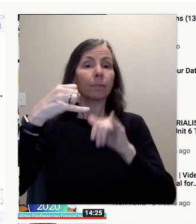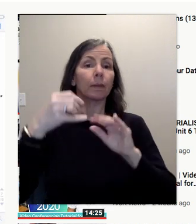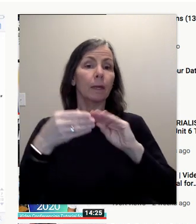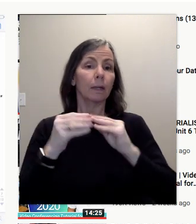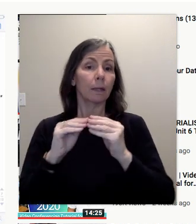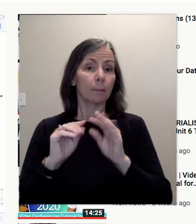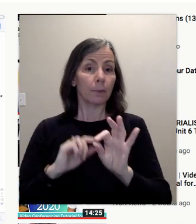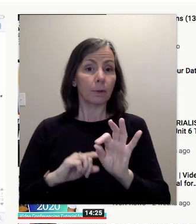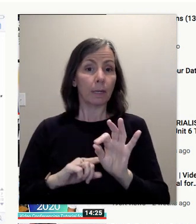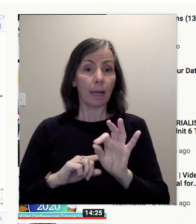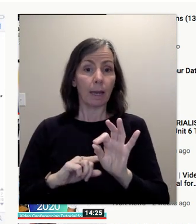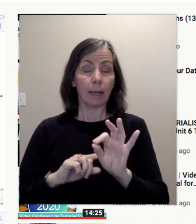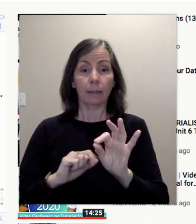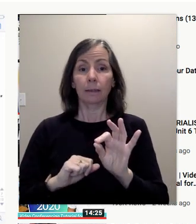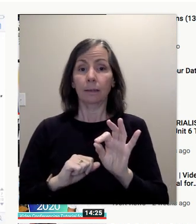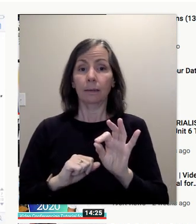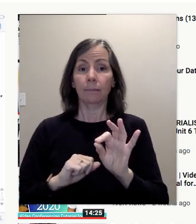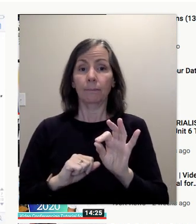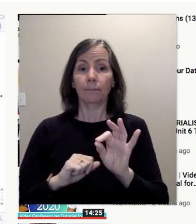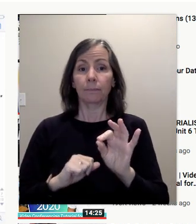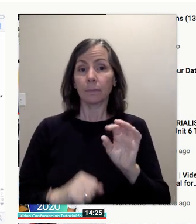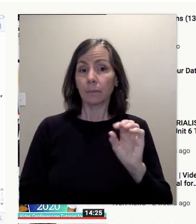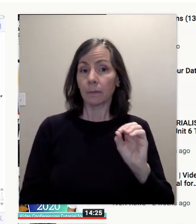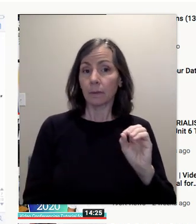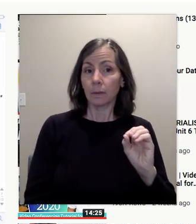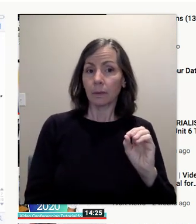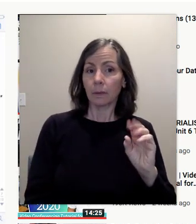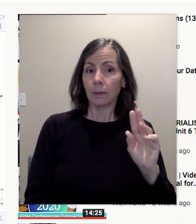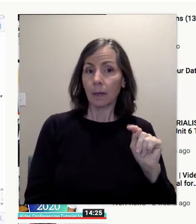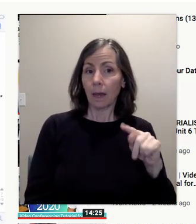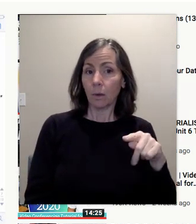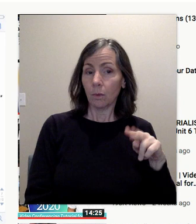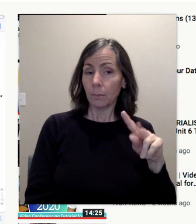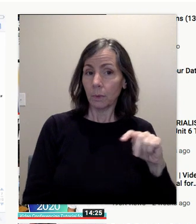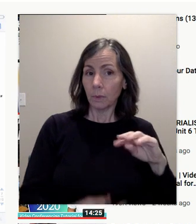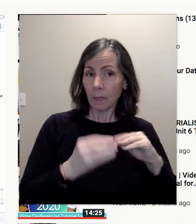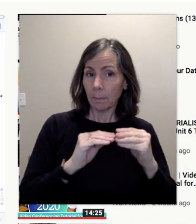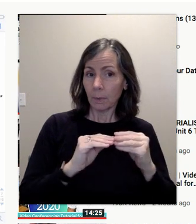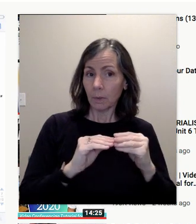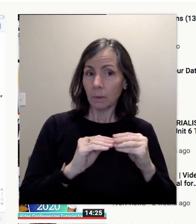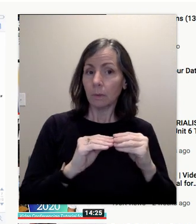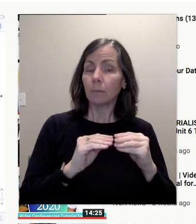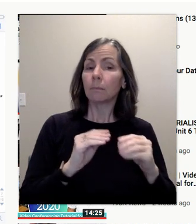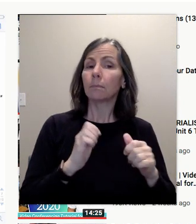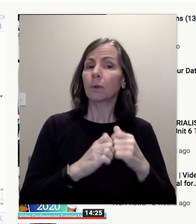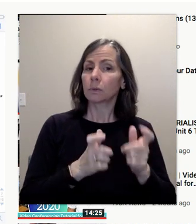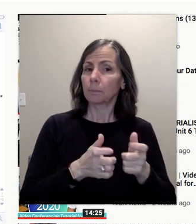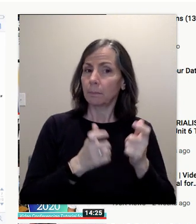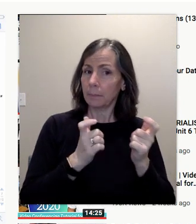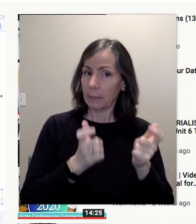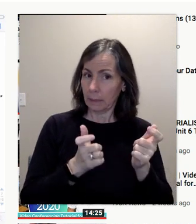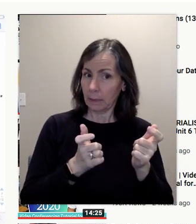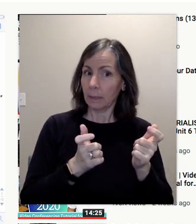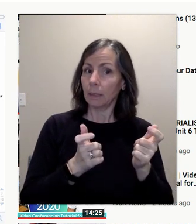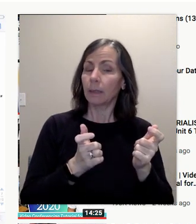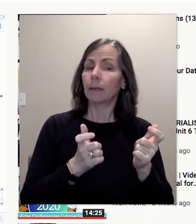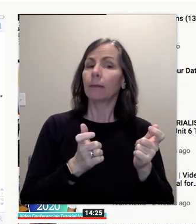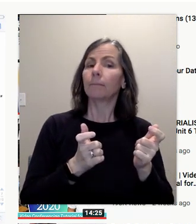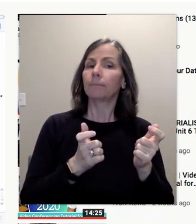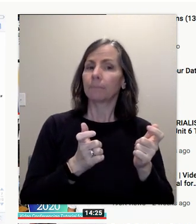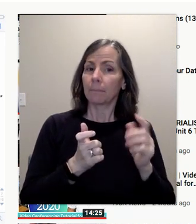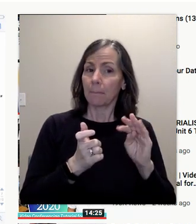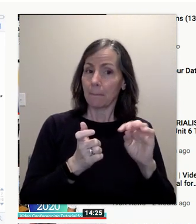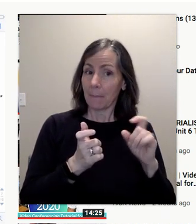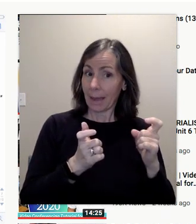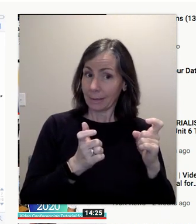is the biggest output number of all the outputs. That is why our vertex is a